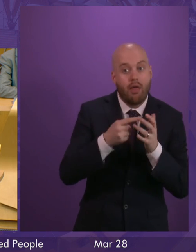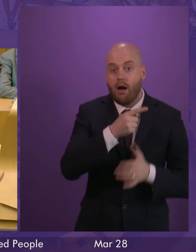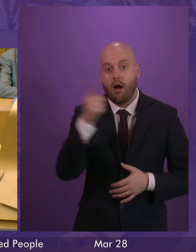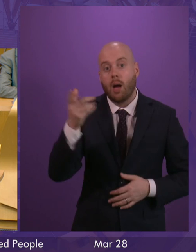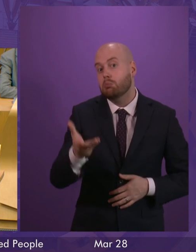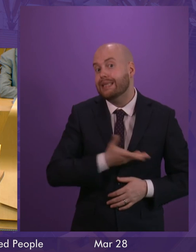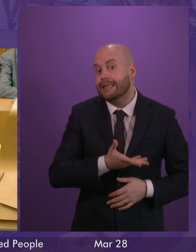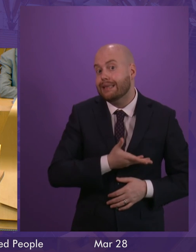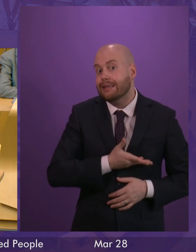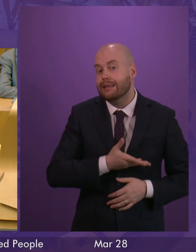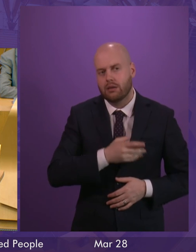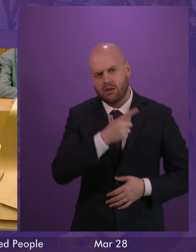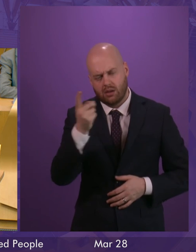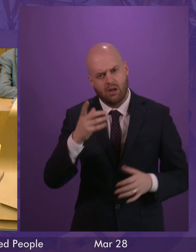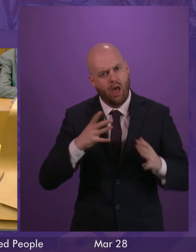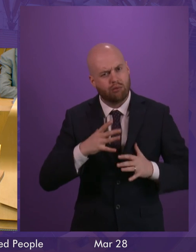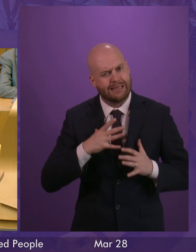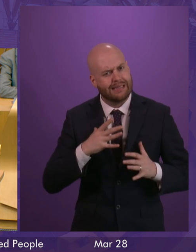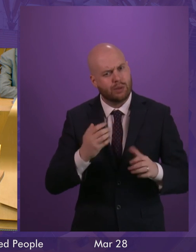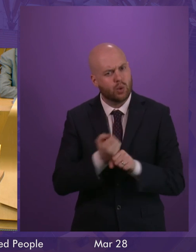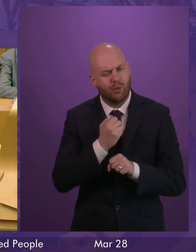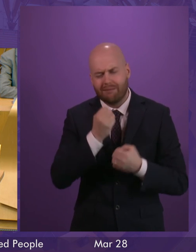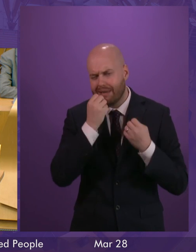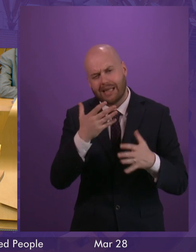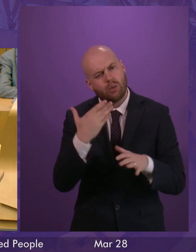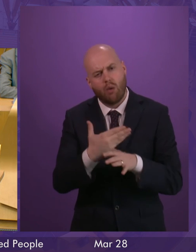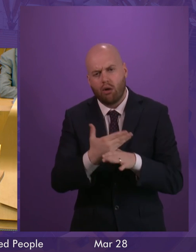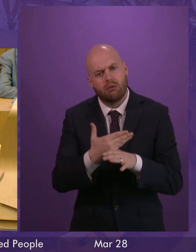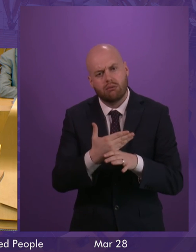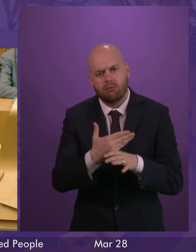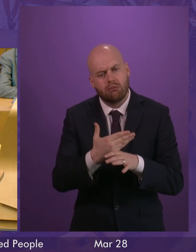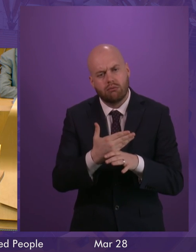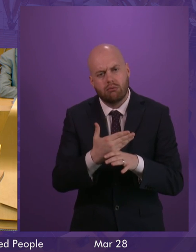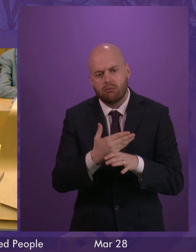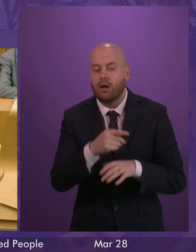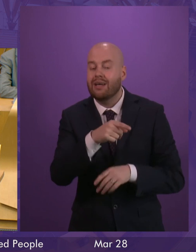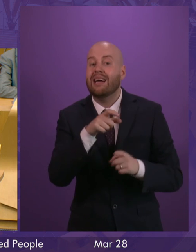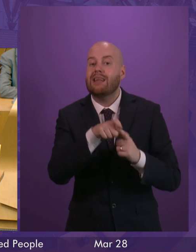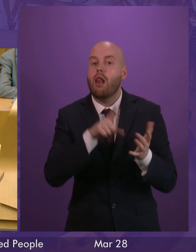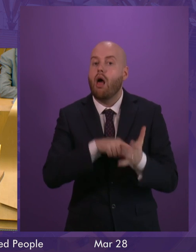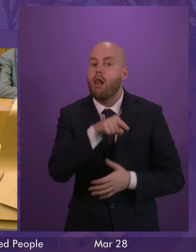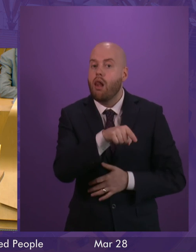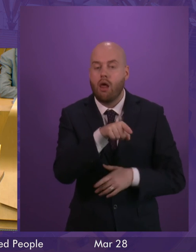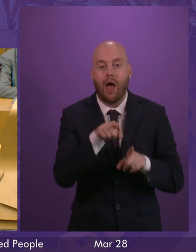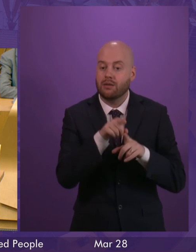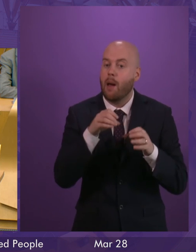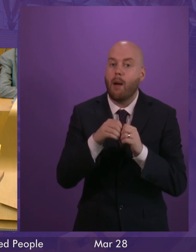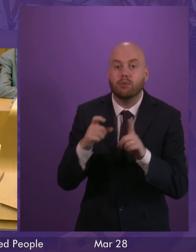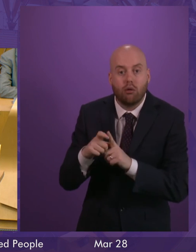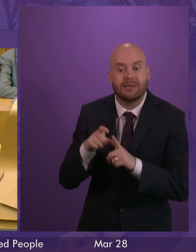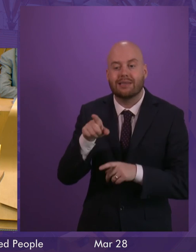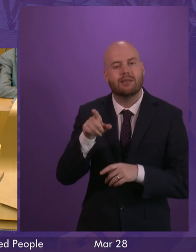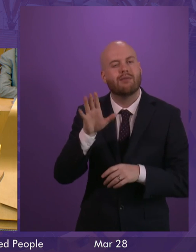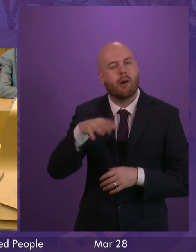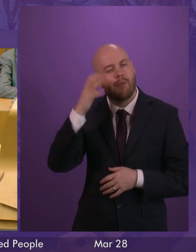doing fantastic work across the country. Dick Lyle mentioned a very positive local example, and Bob Doris spoke of Royal